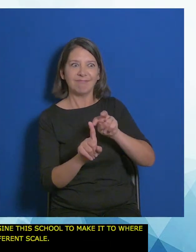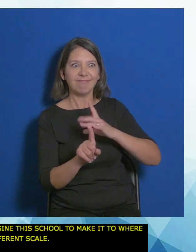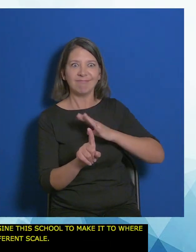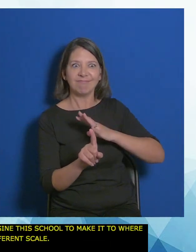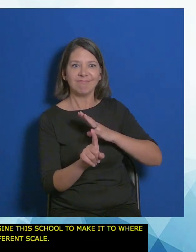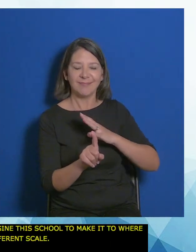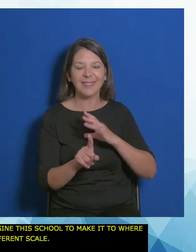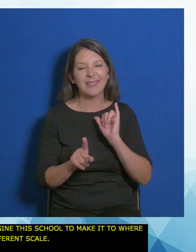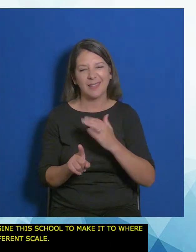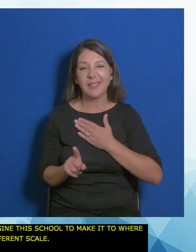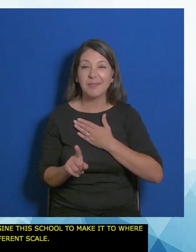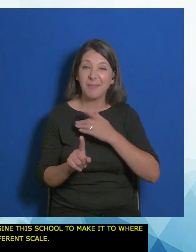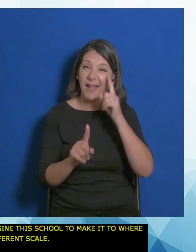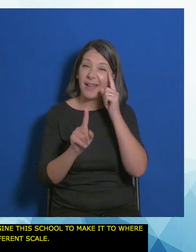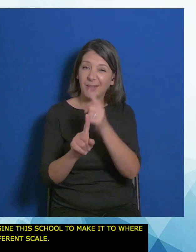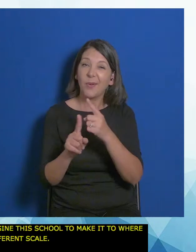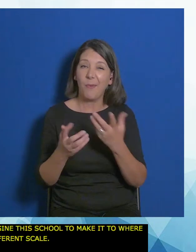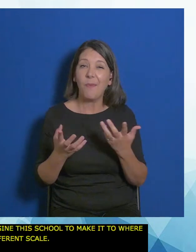it.